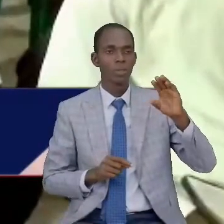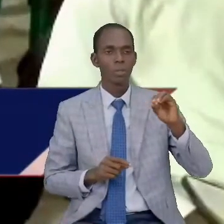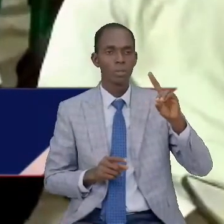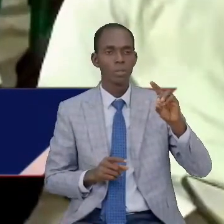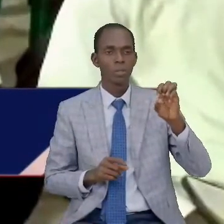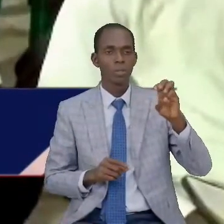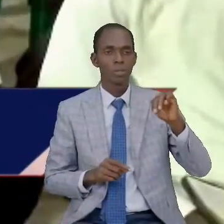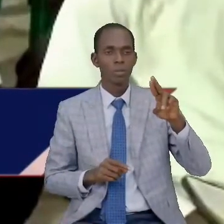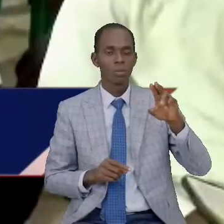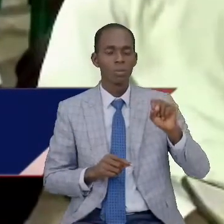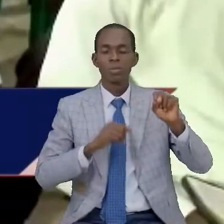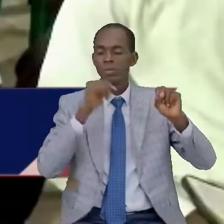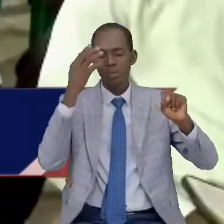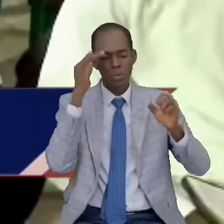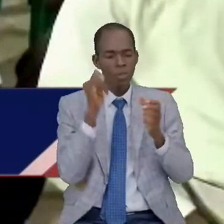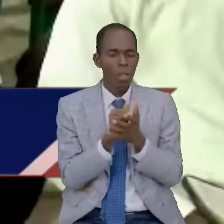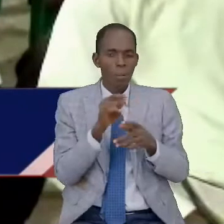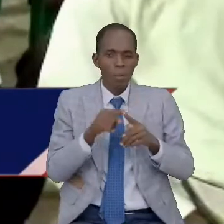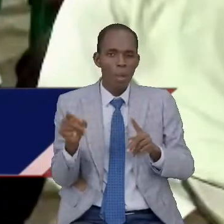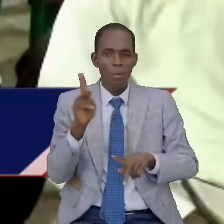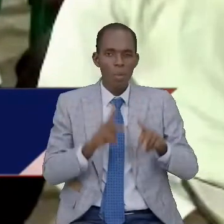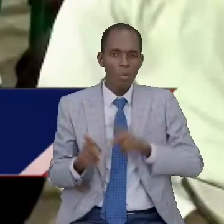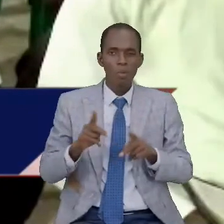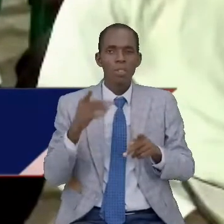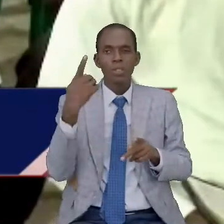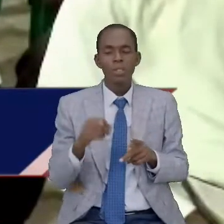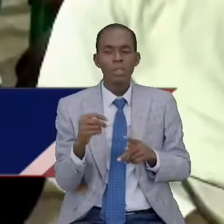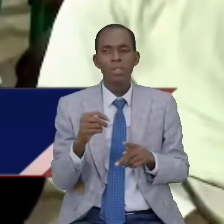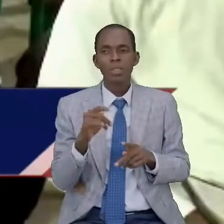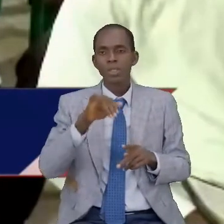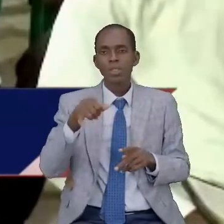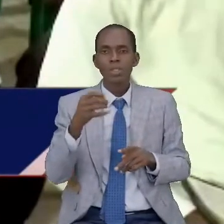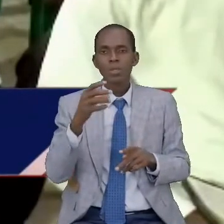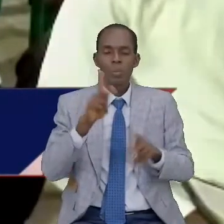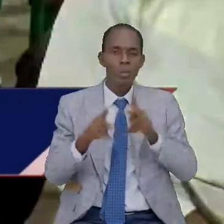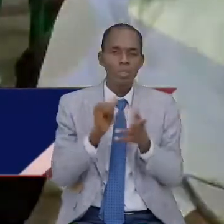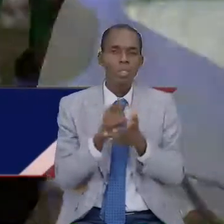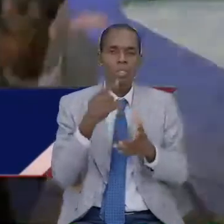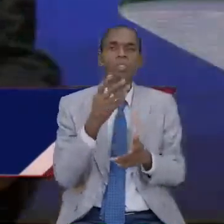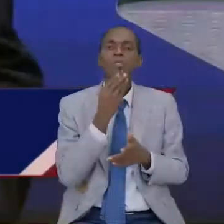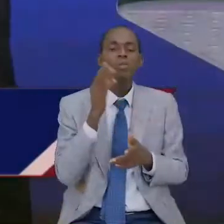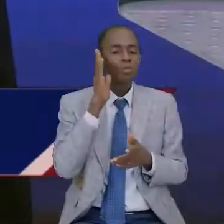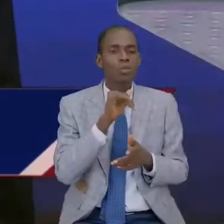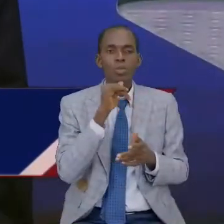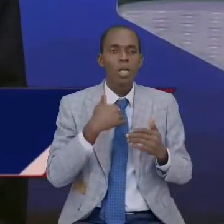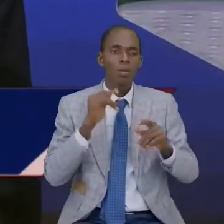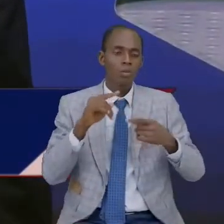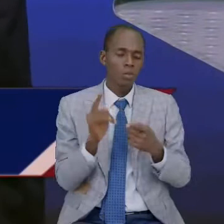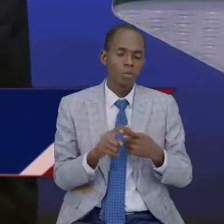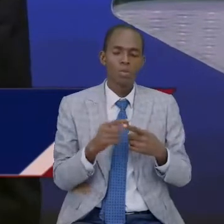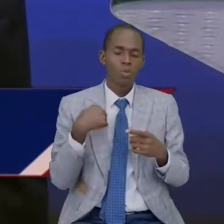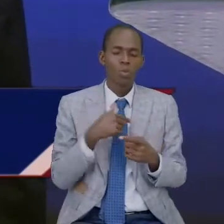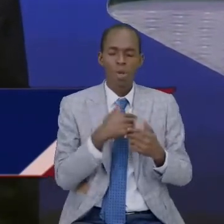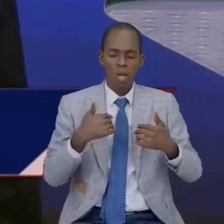Nicodemus did not know that, but the Samaritans, that the Jews will not have gone to, they have the privilege. What privilege we